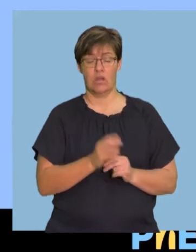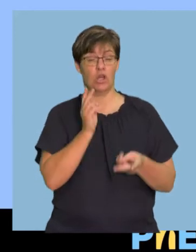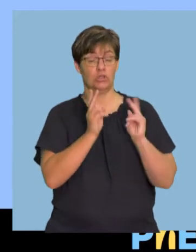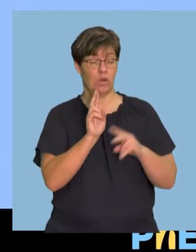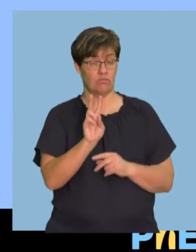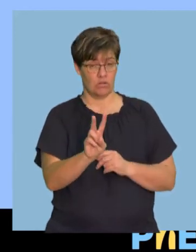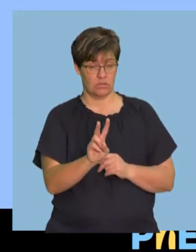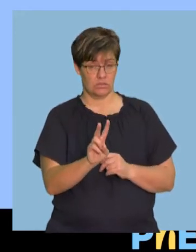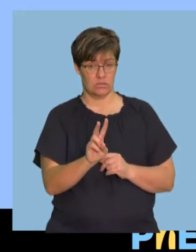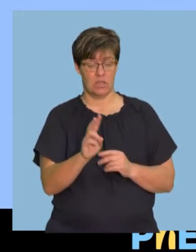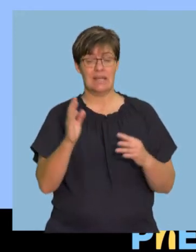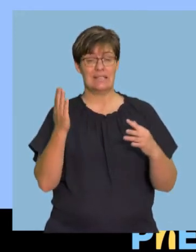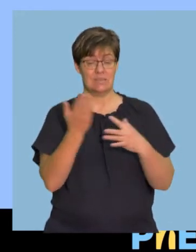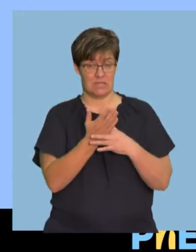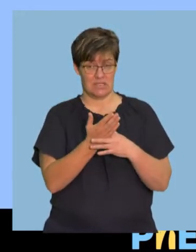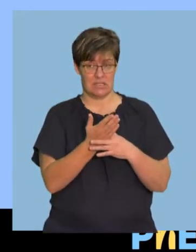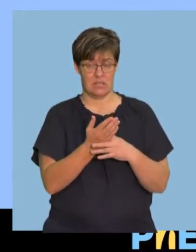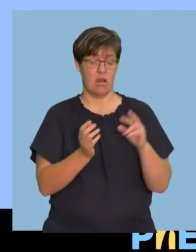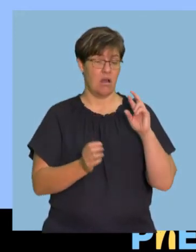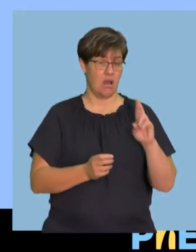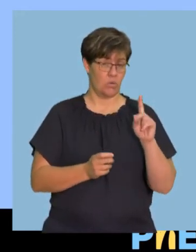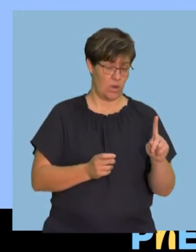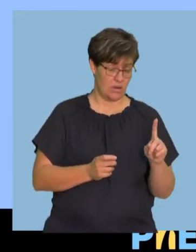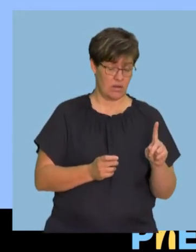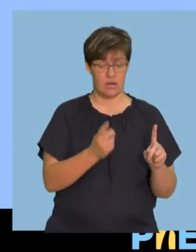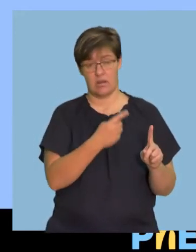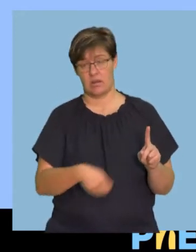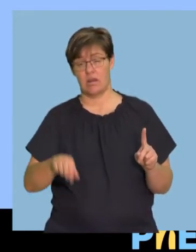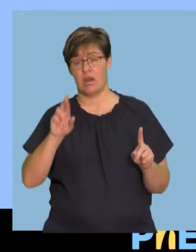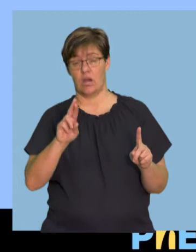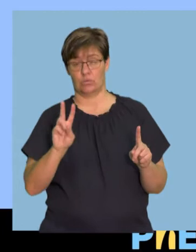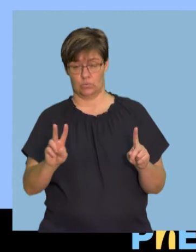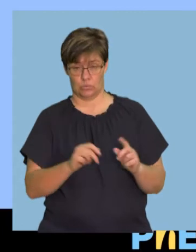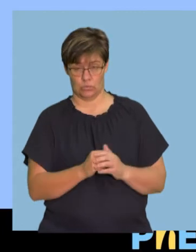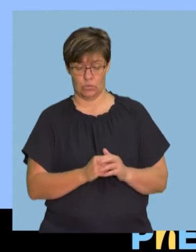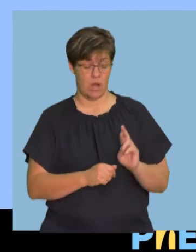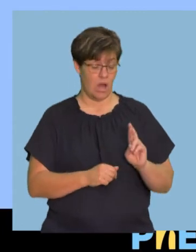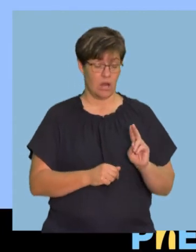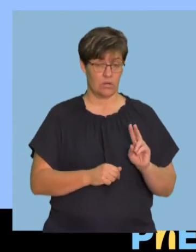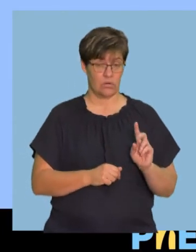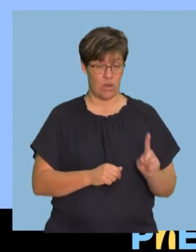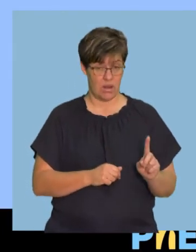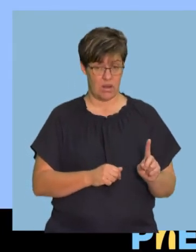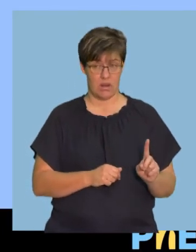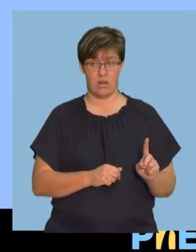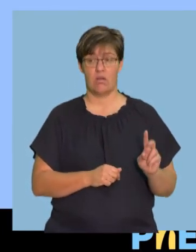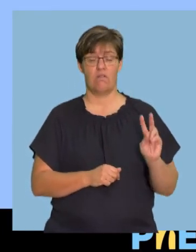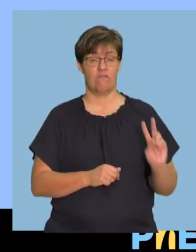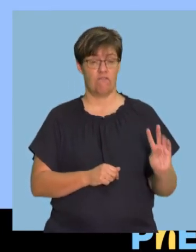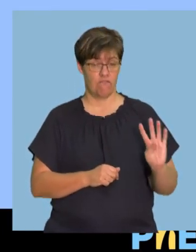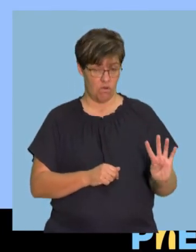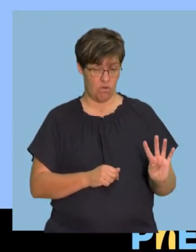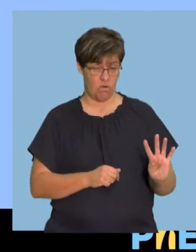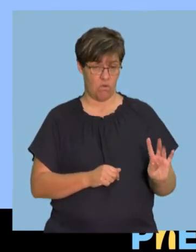it's 12 volts. Now, the 12 volts is split between R1, okay? R1 in this case is